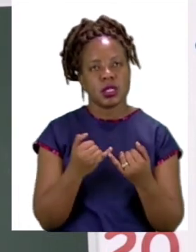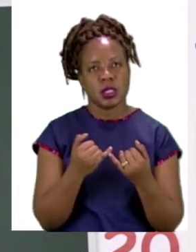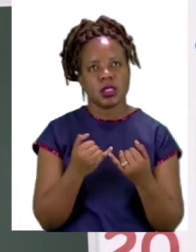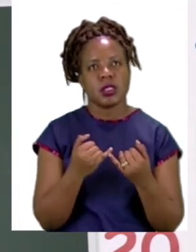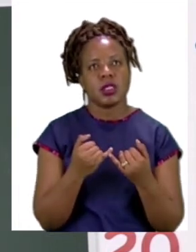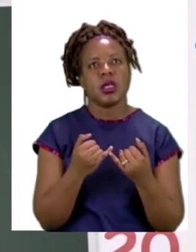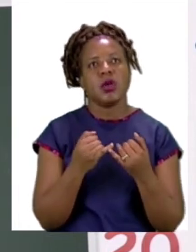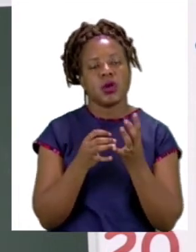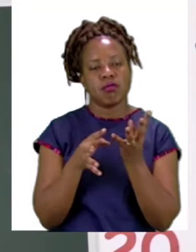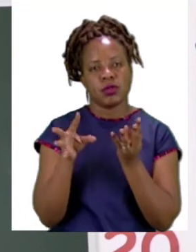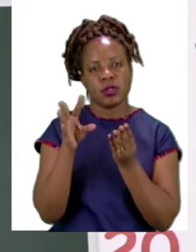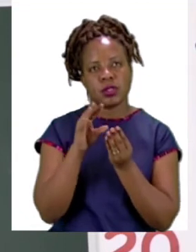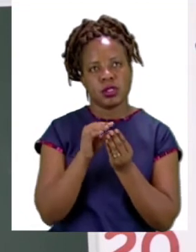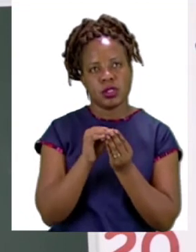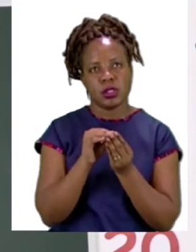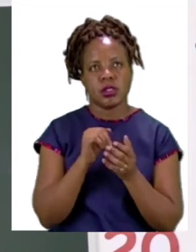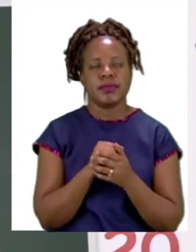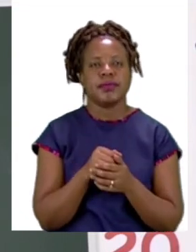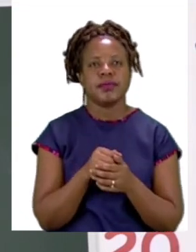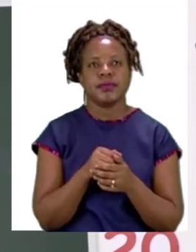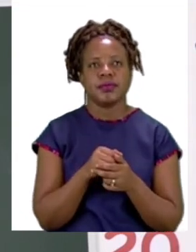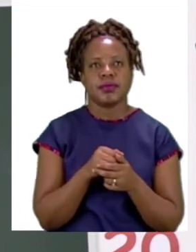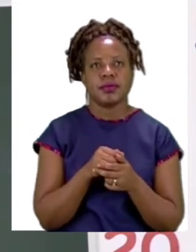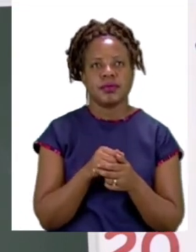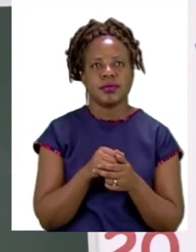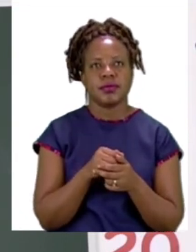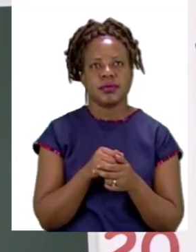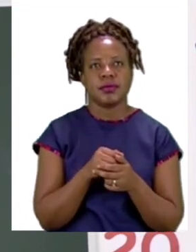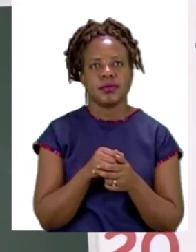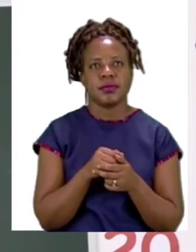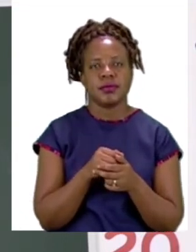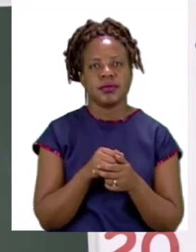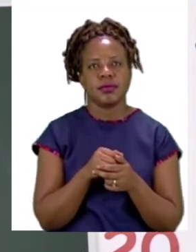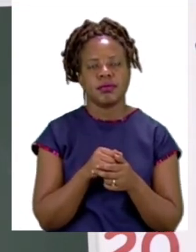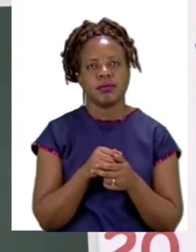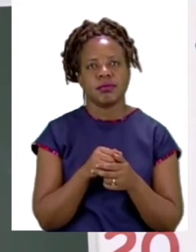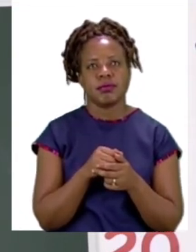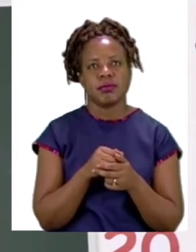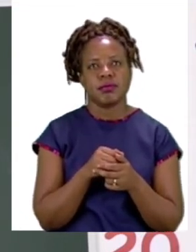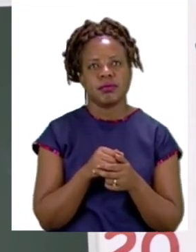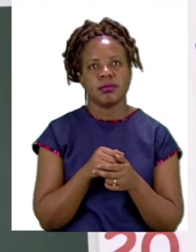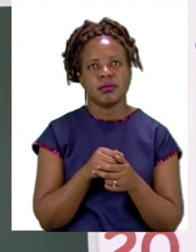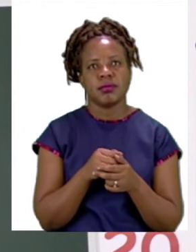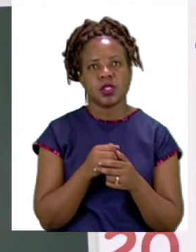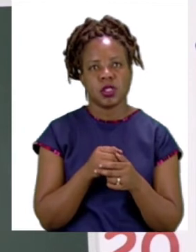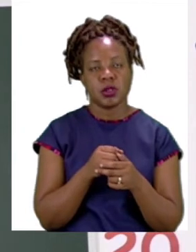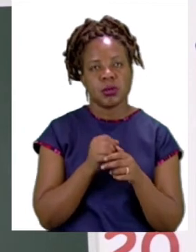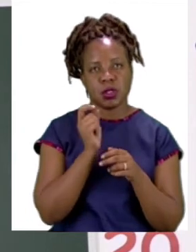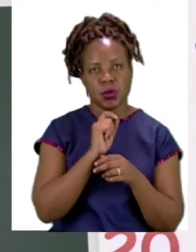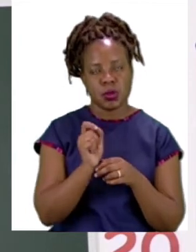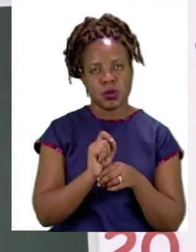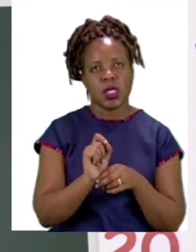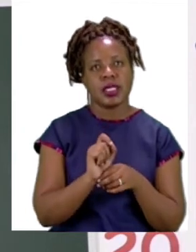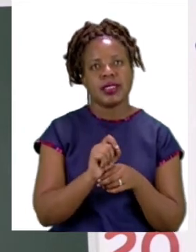we started with how many, by the way? 9. So we are going to put our 9